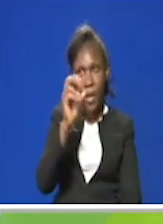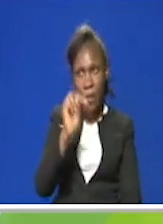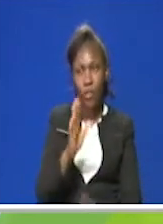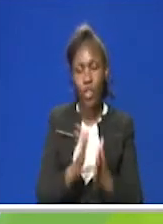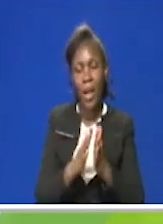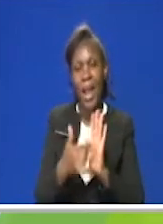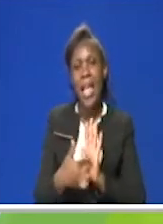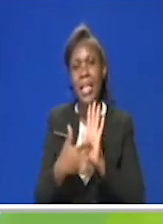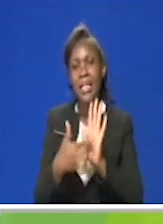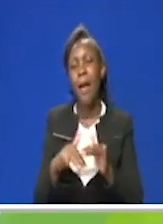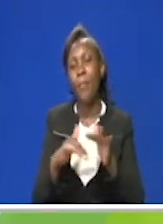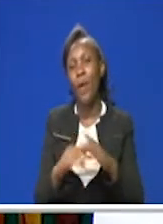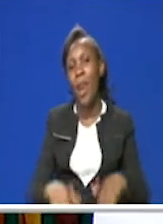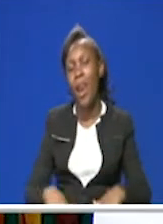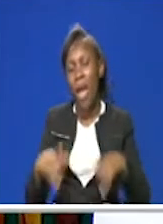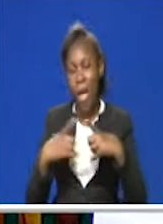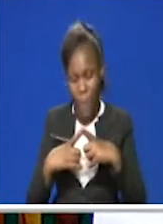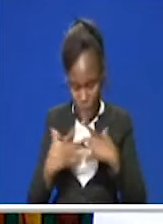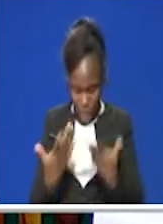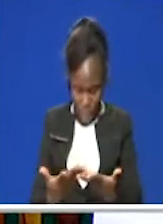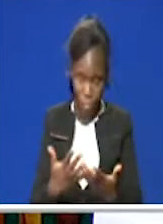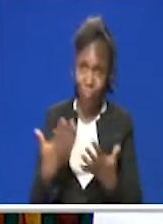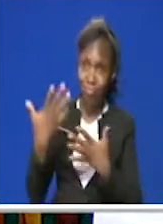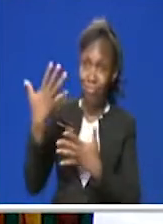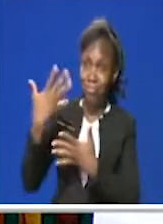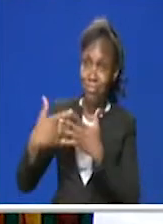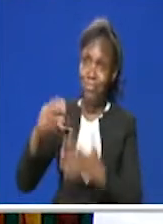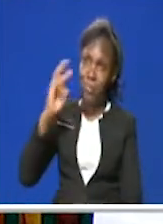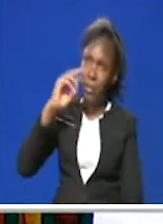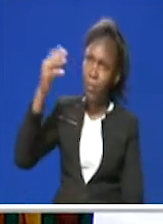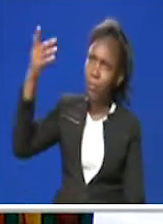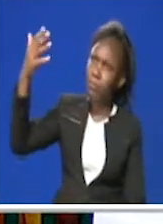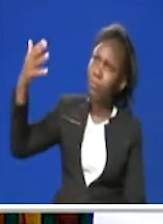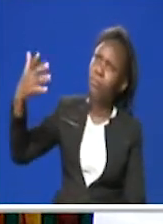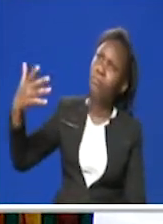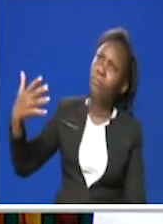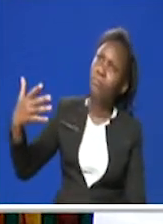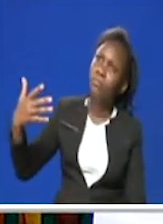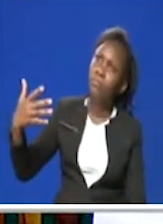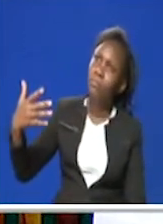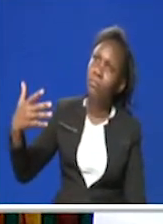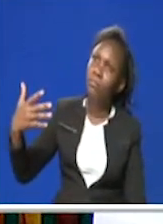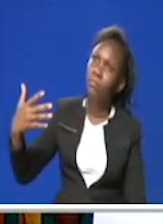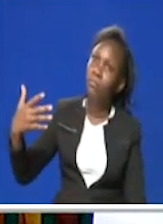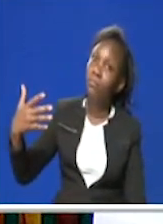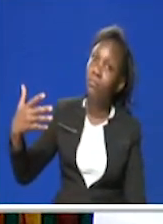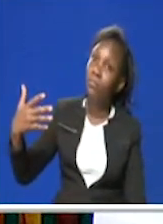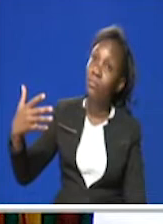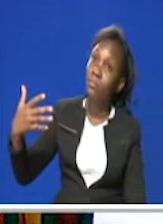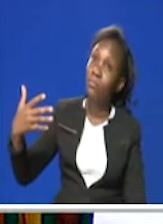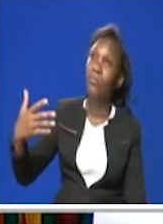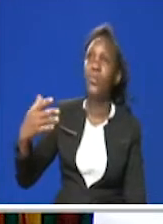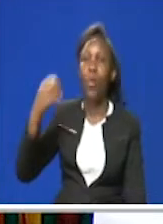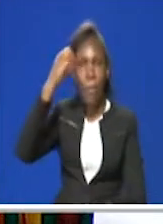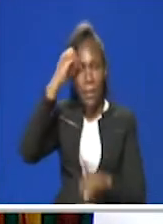life. So those are the objectives that I want us to achieve by the end of our lesson